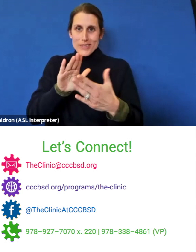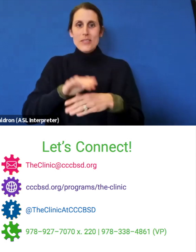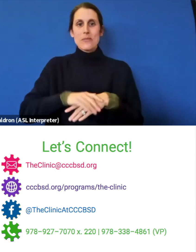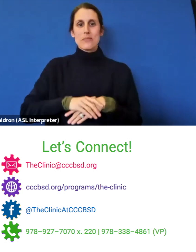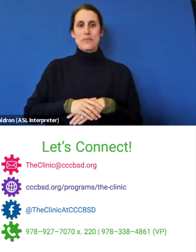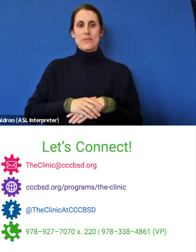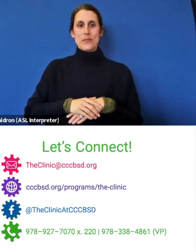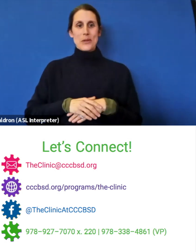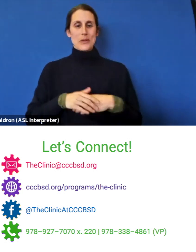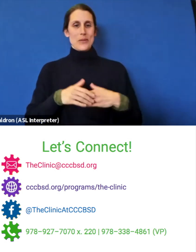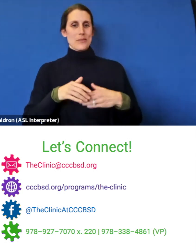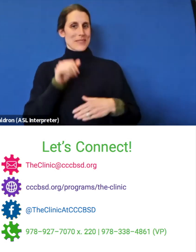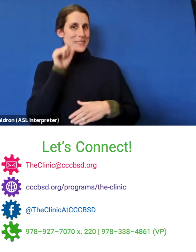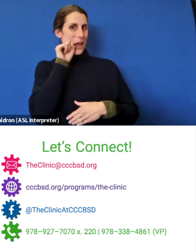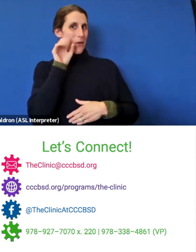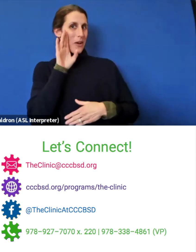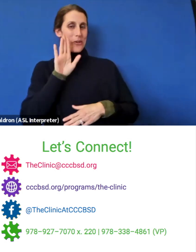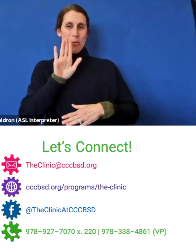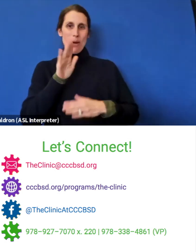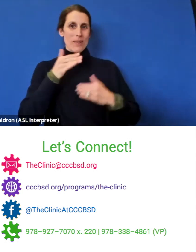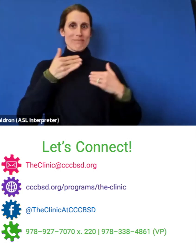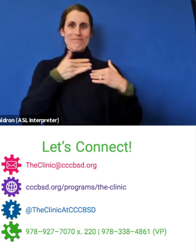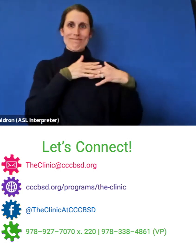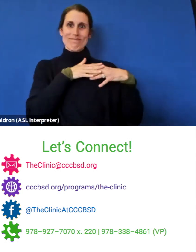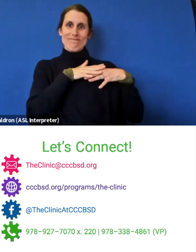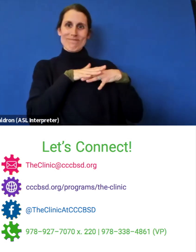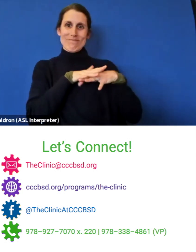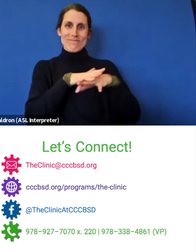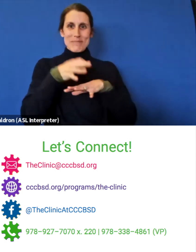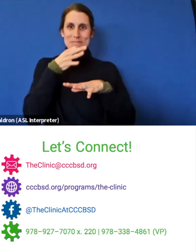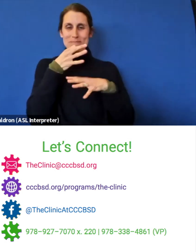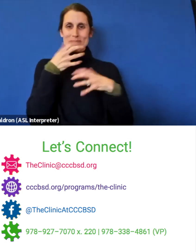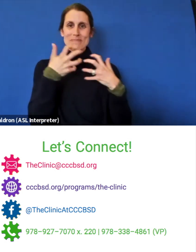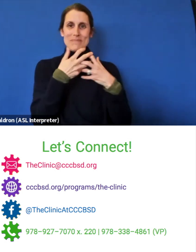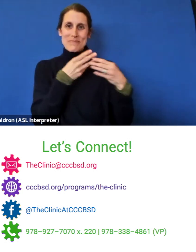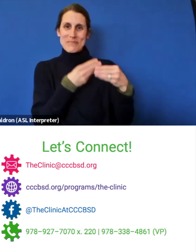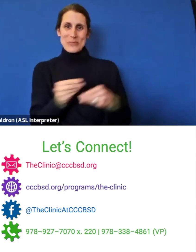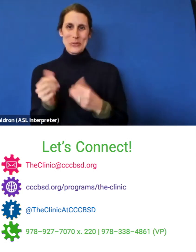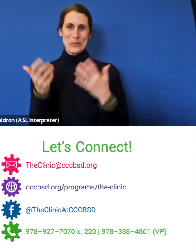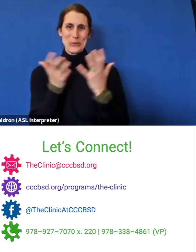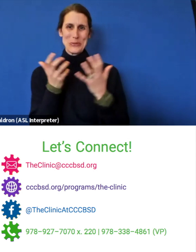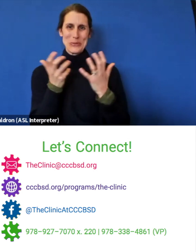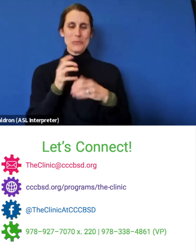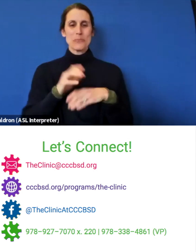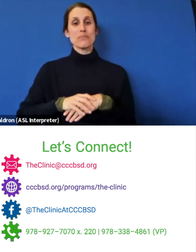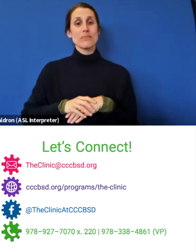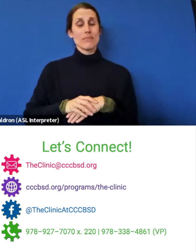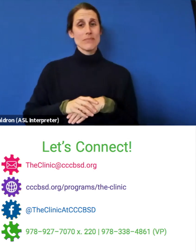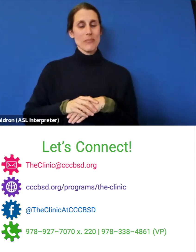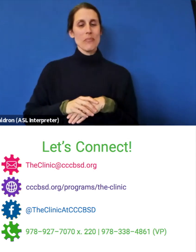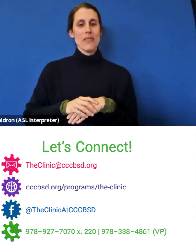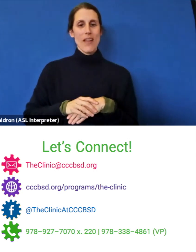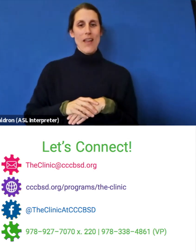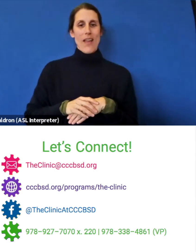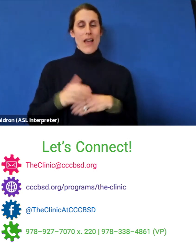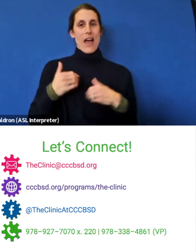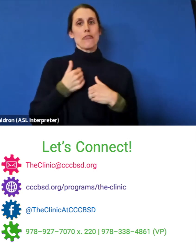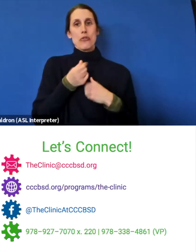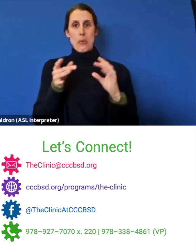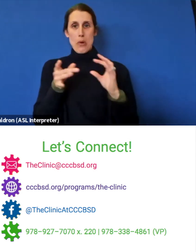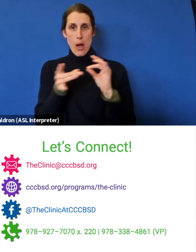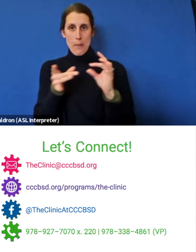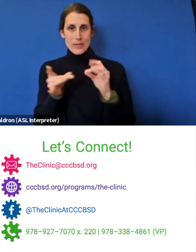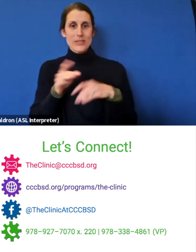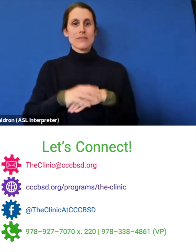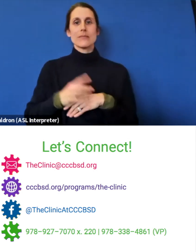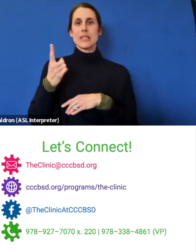Interdisciplinary expertise all coming together. It's great. Yeah. All right, we have some questions coming in. We have a comment. Thank you for this great presentation. It really got me